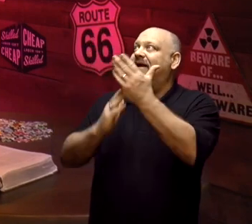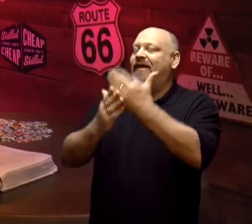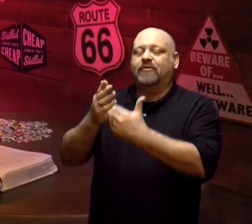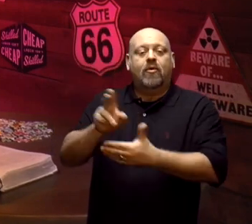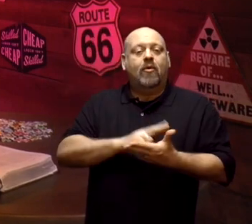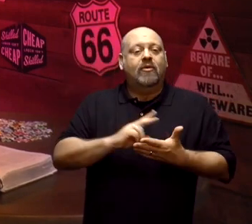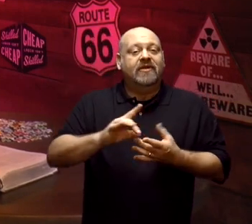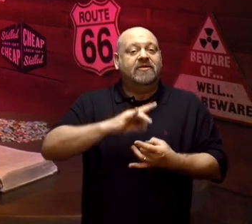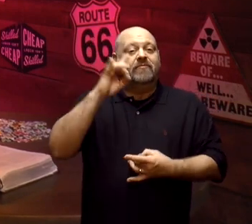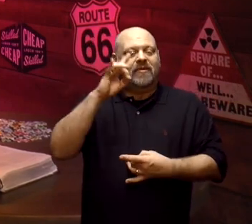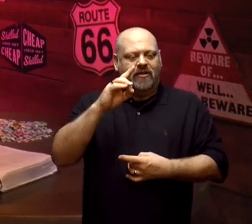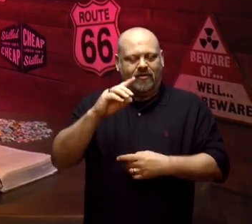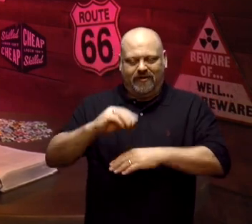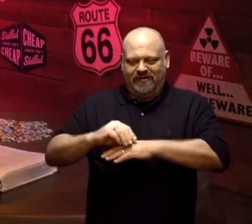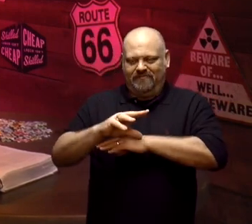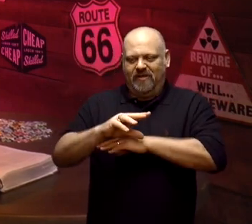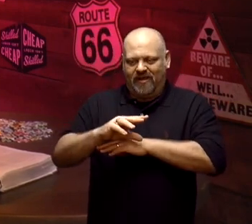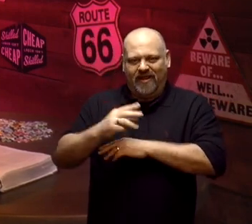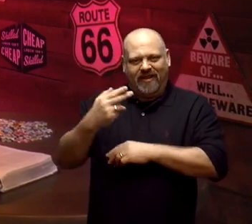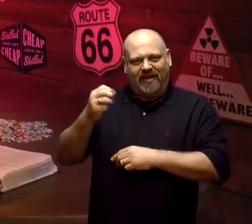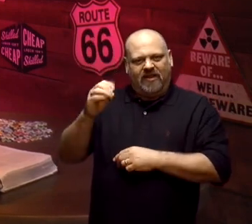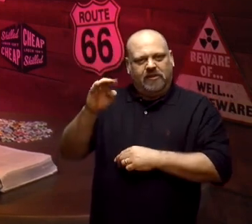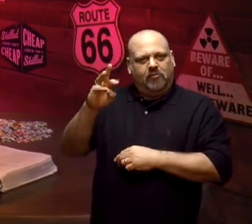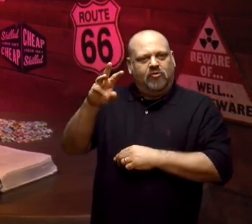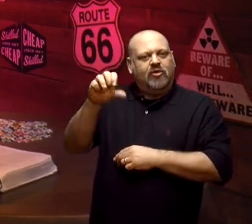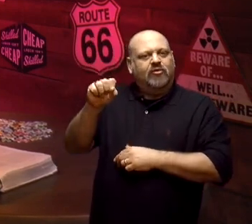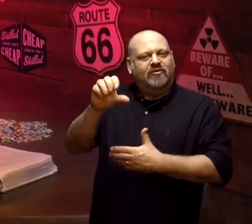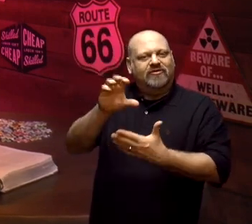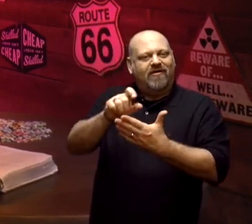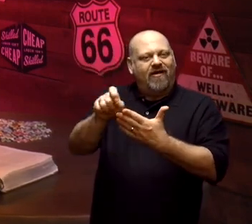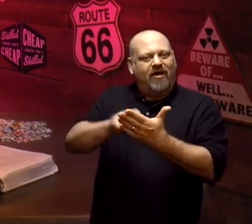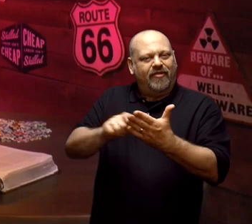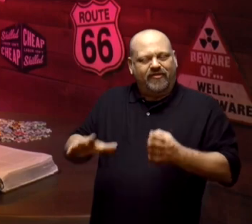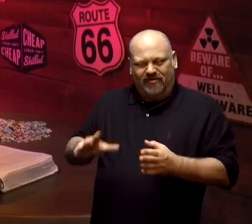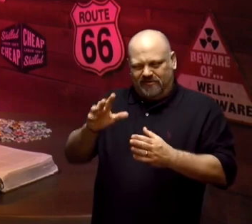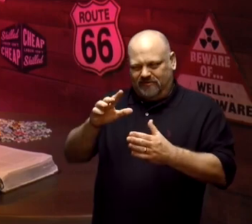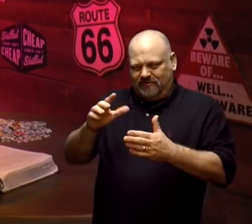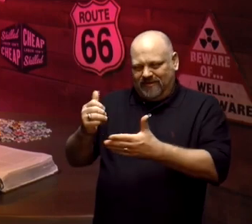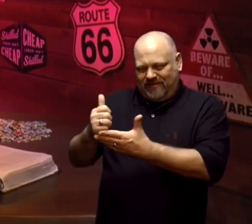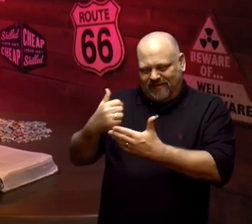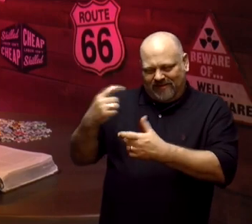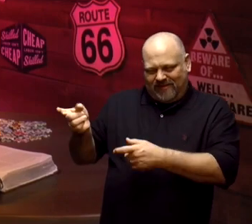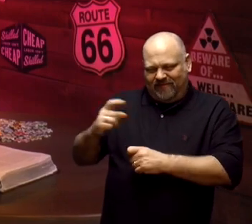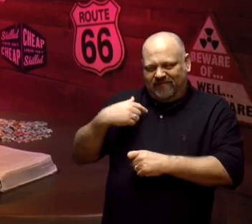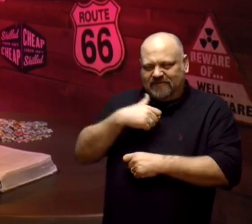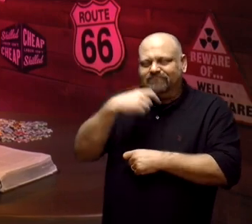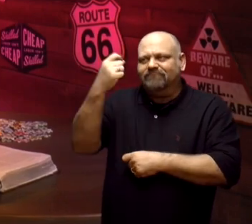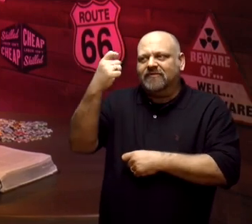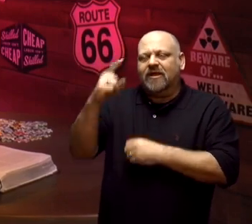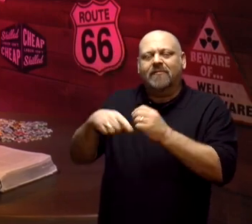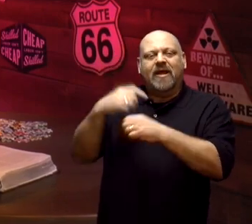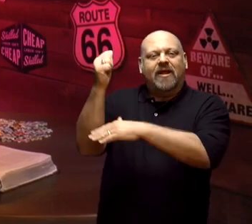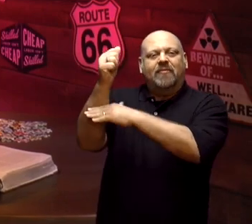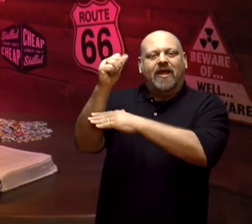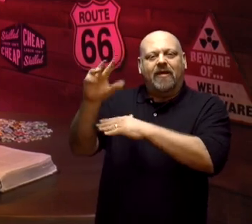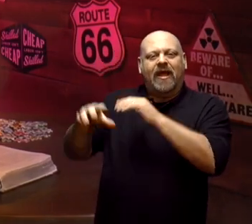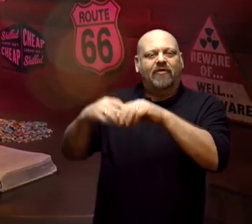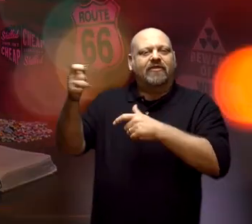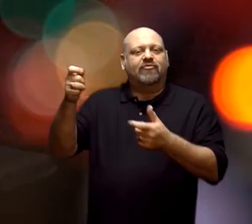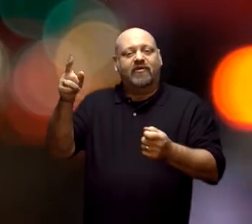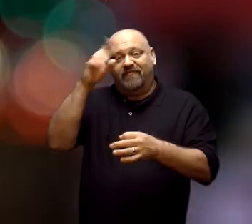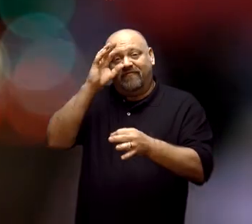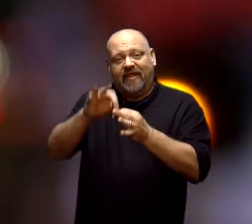Spirit inspired the author of Hebrews to give us insight into Abraham's out-of-control faith in Hebrews 11:19, where we